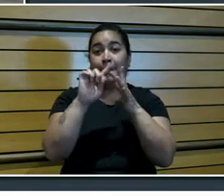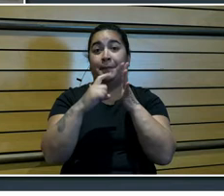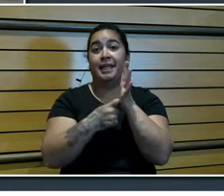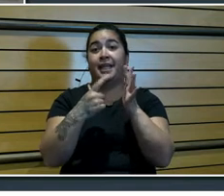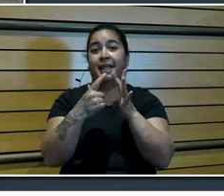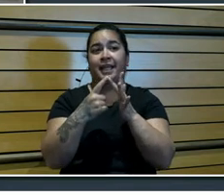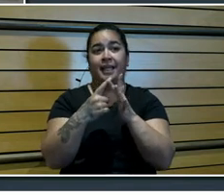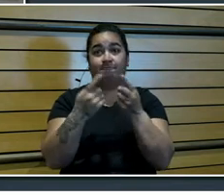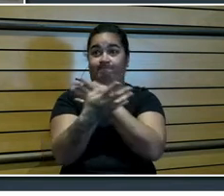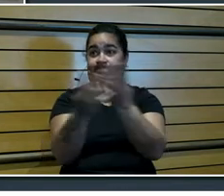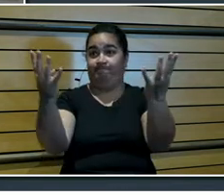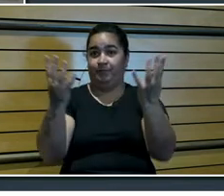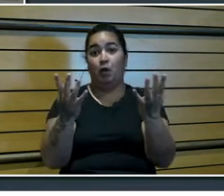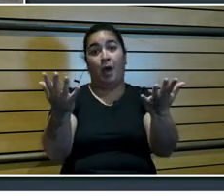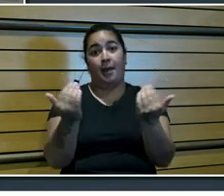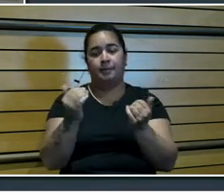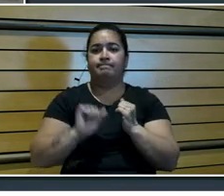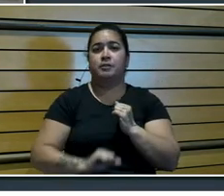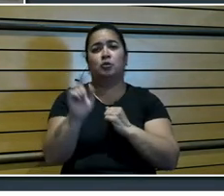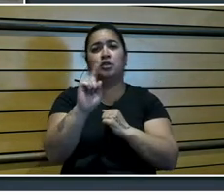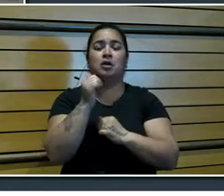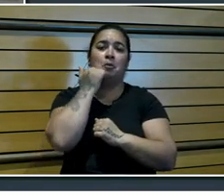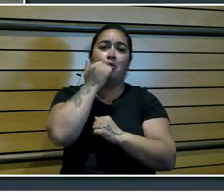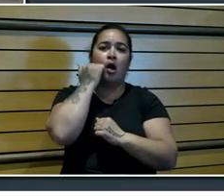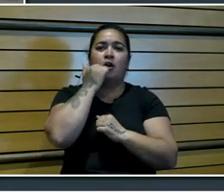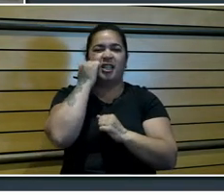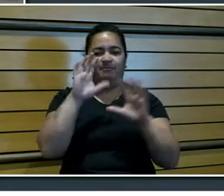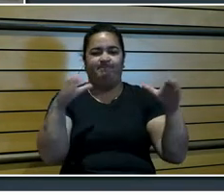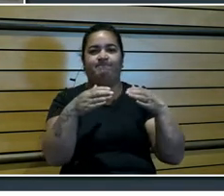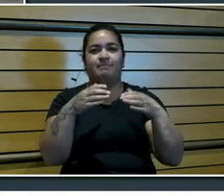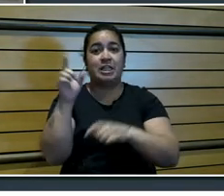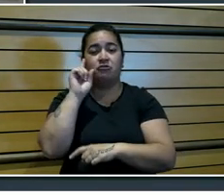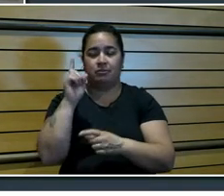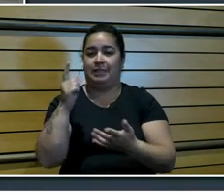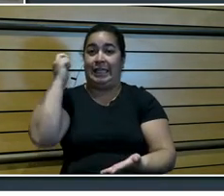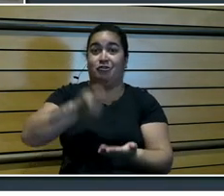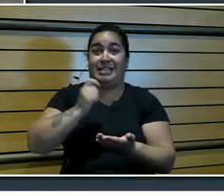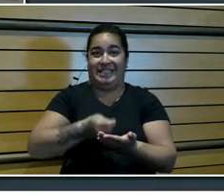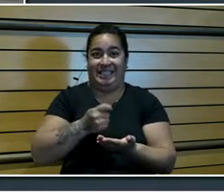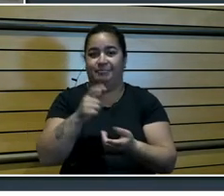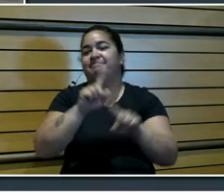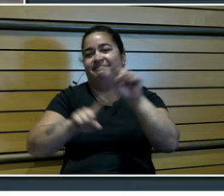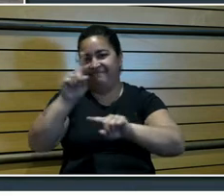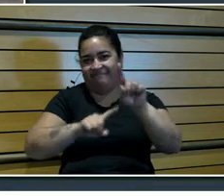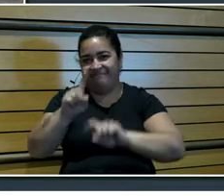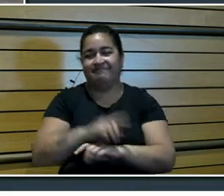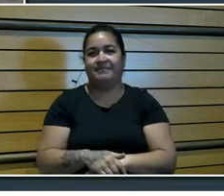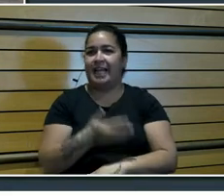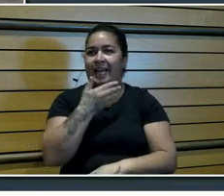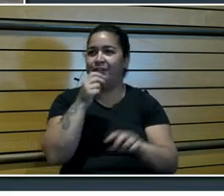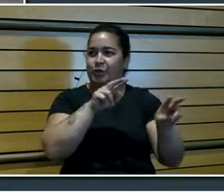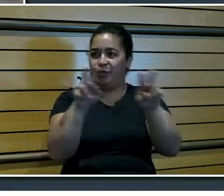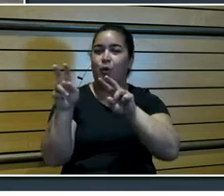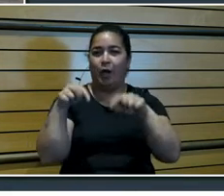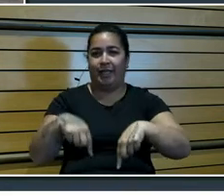Welcome everybody to our Māori ward hearings. It's a pleasure to have you all here today. First, I would just like